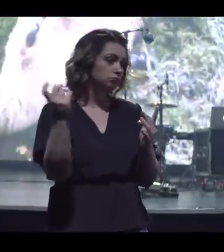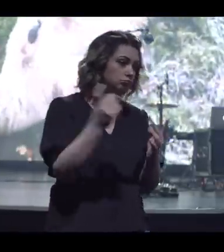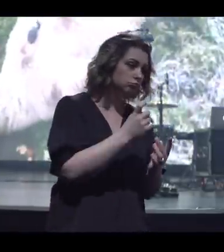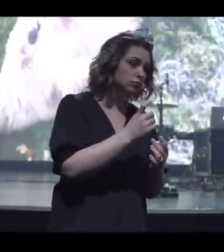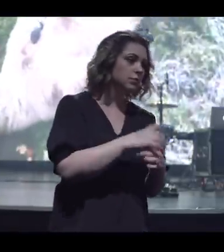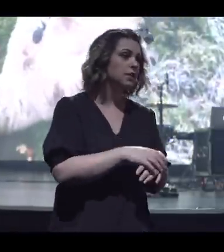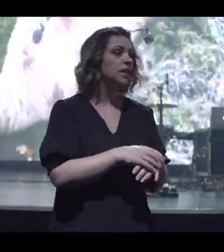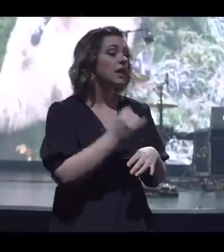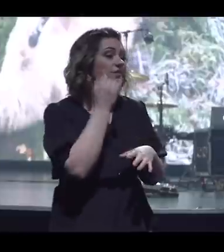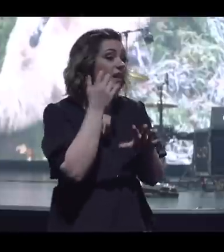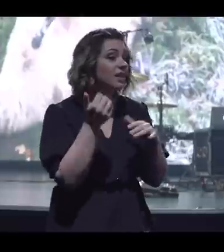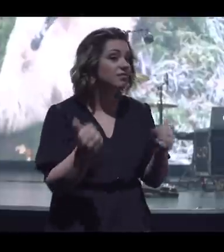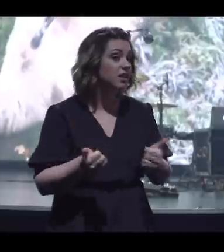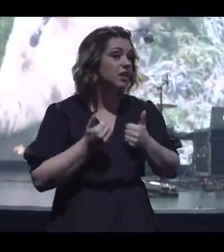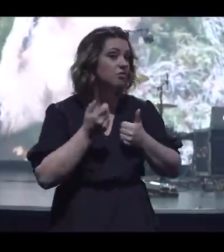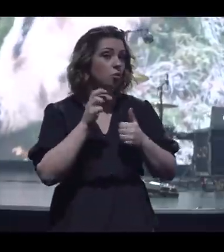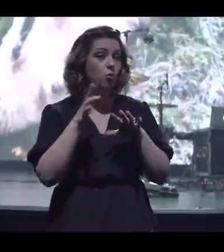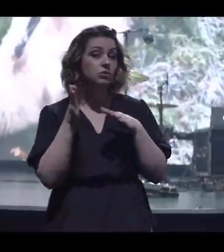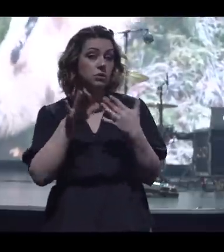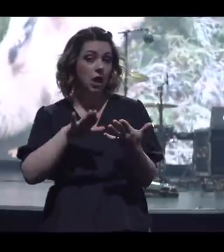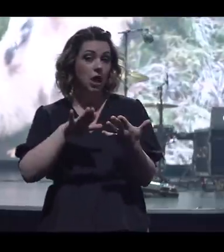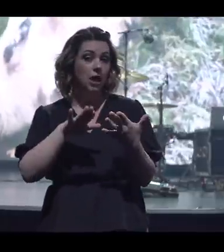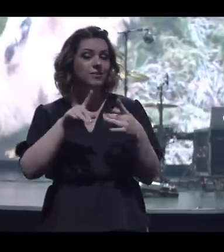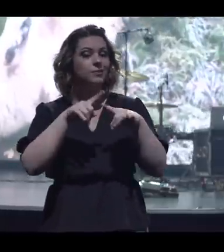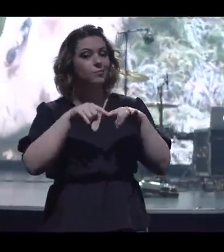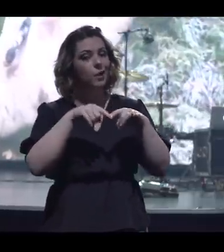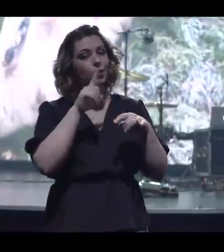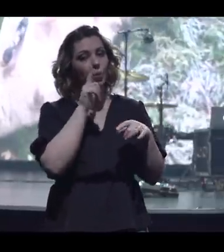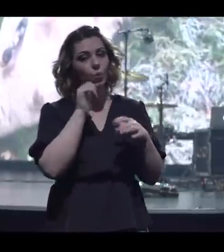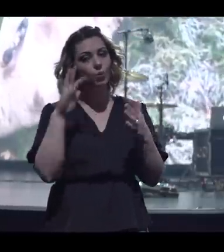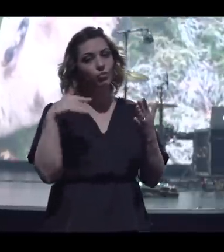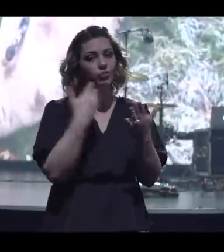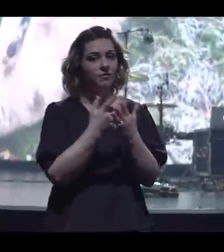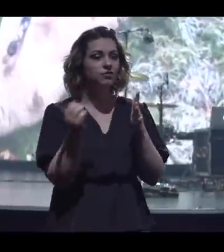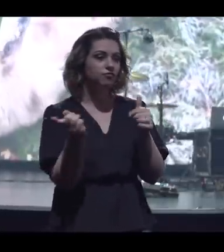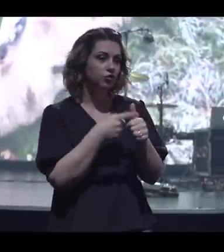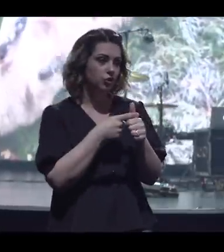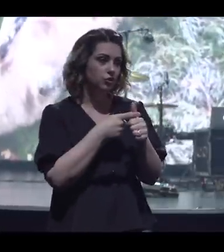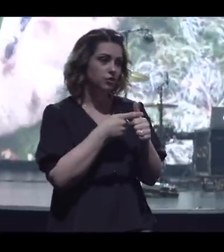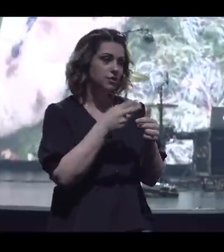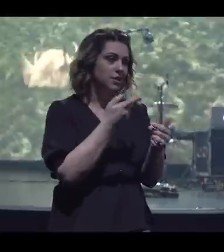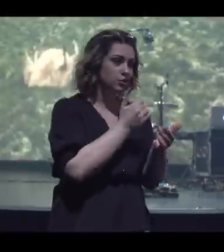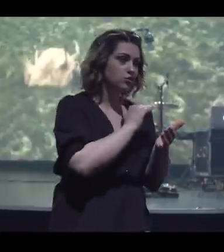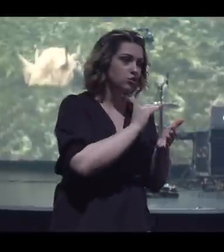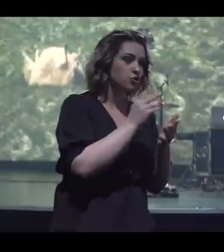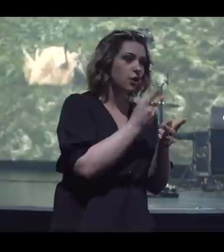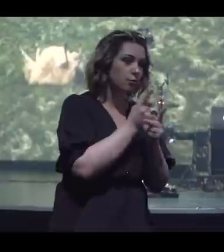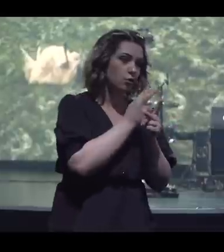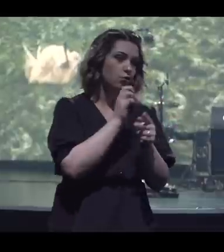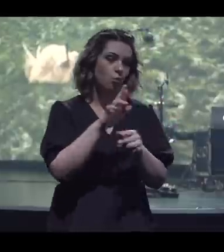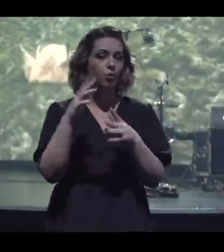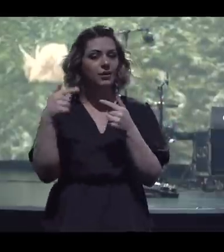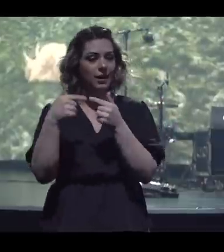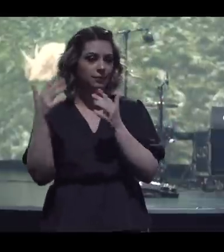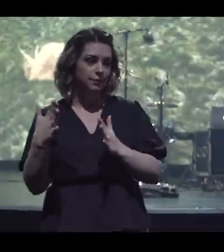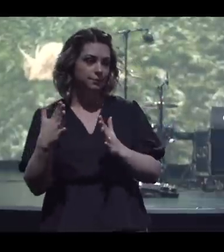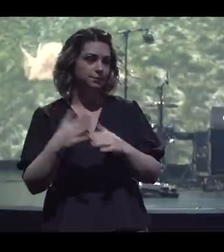die is determined by who gets there first. Sheep are so